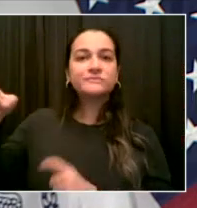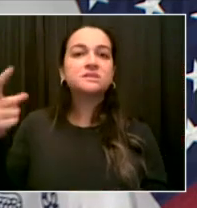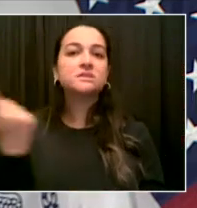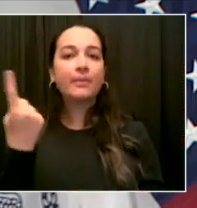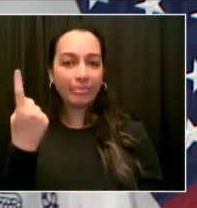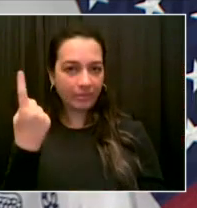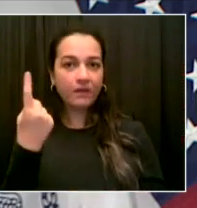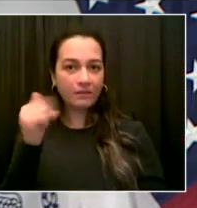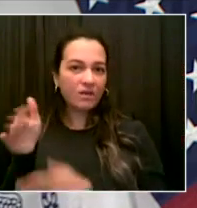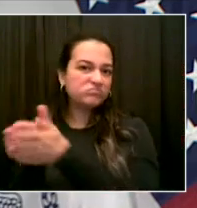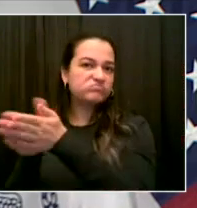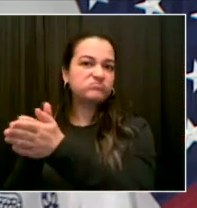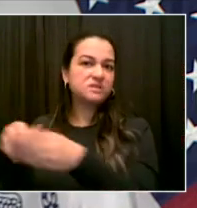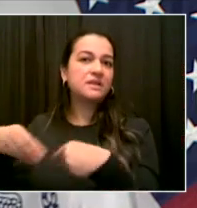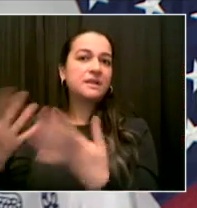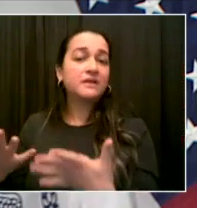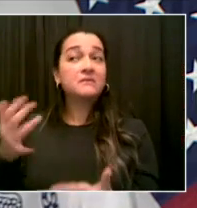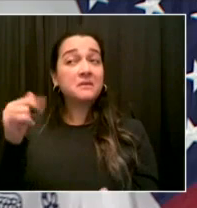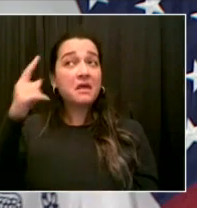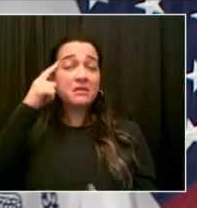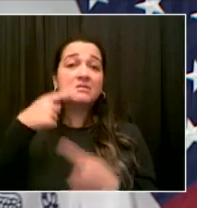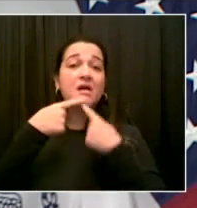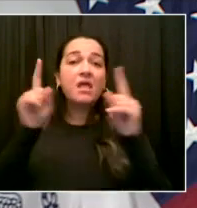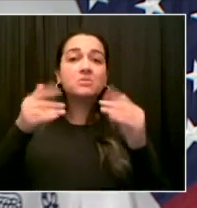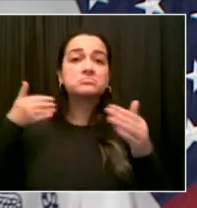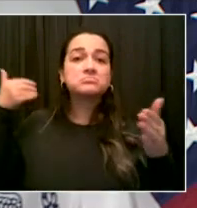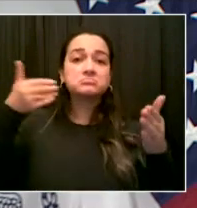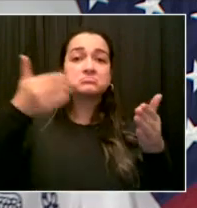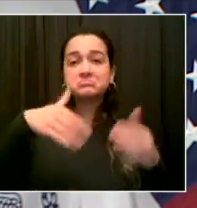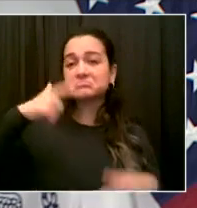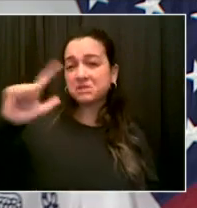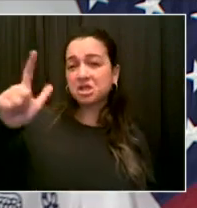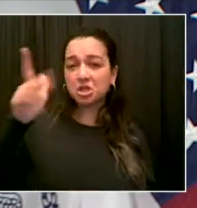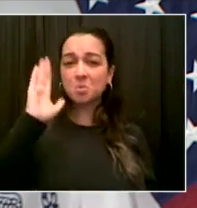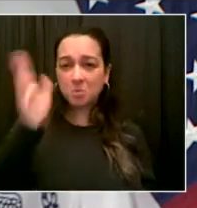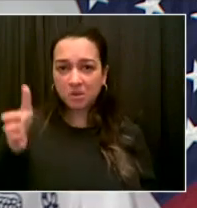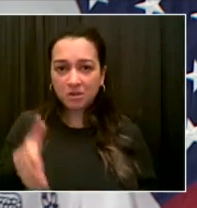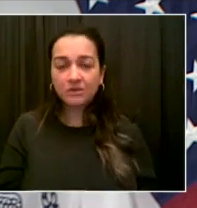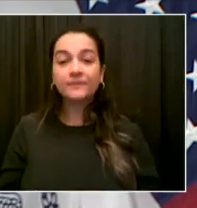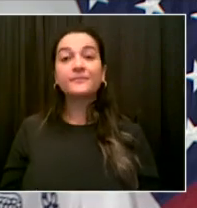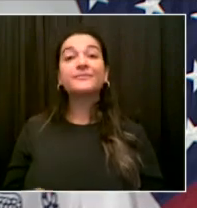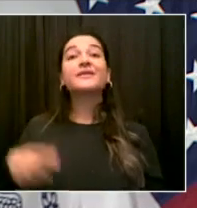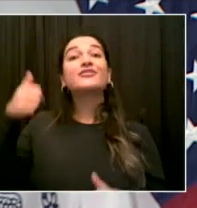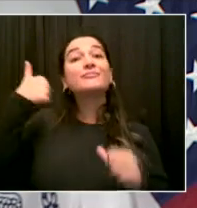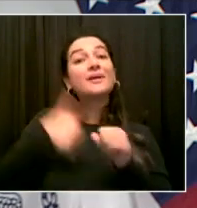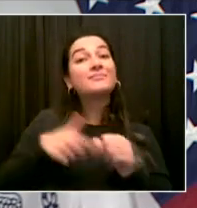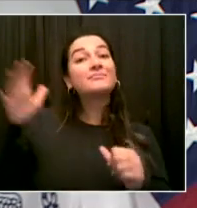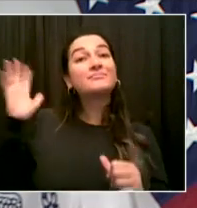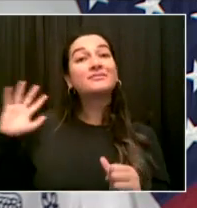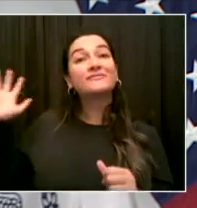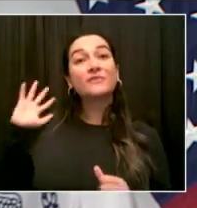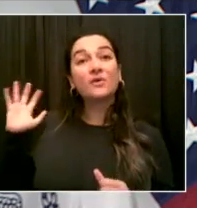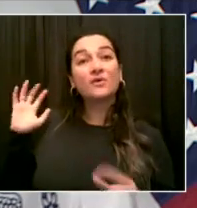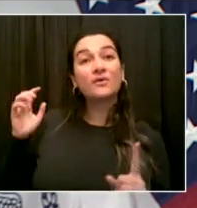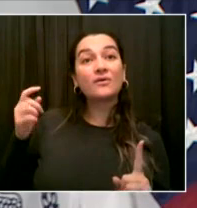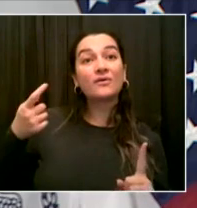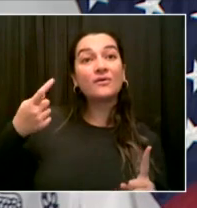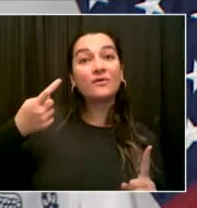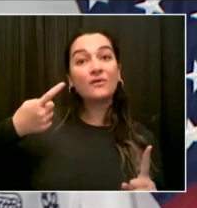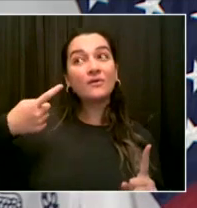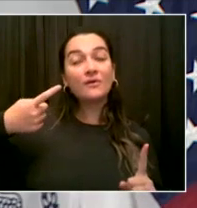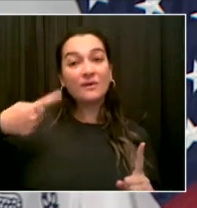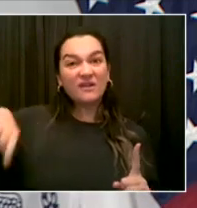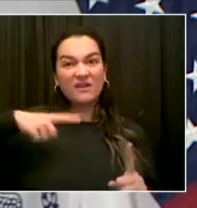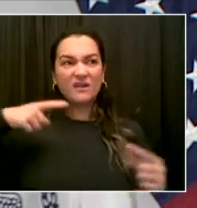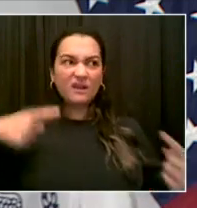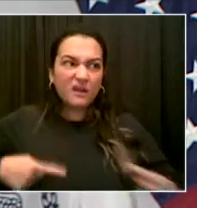short weeks ago, it was not easy. Now, with finally the ability to do walk-ins and easier approaches, I think a lot of